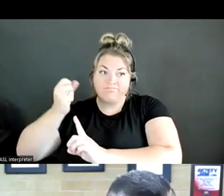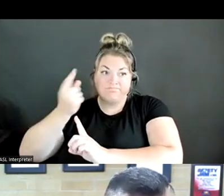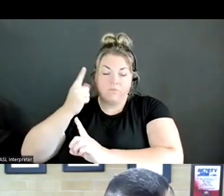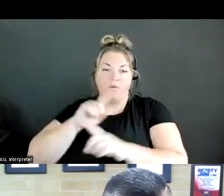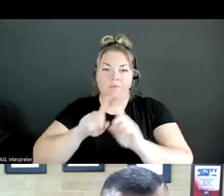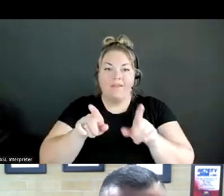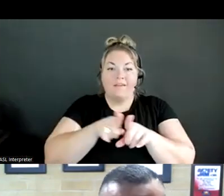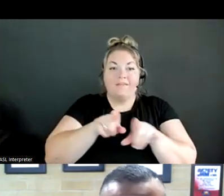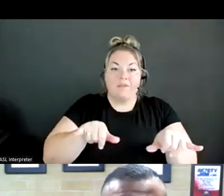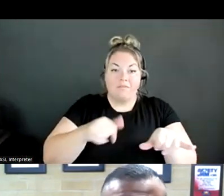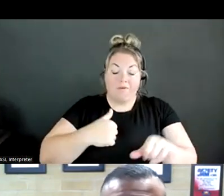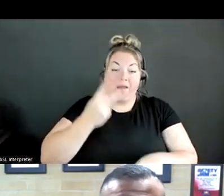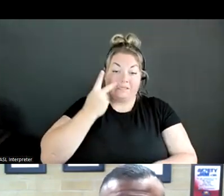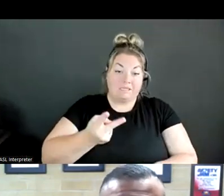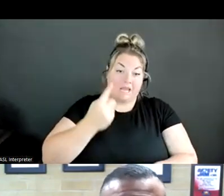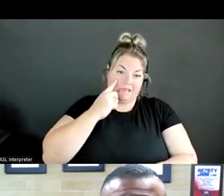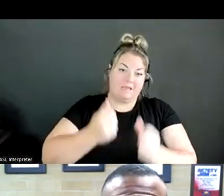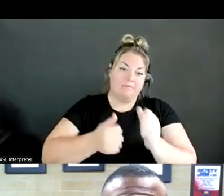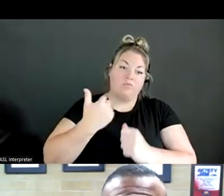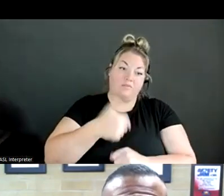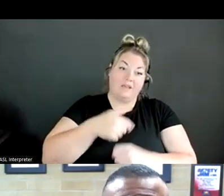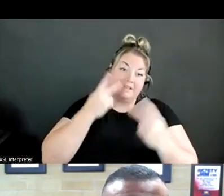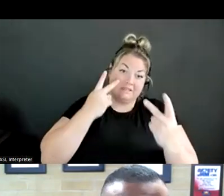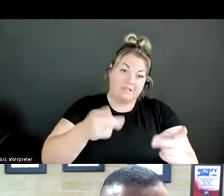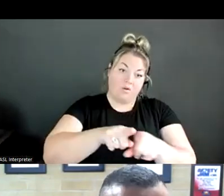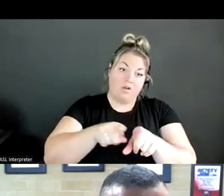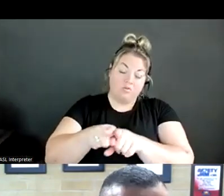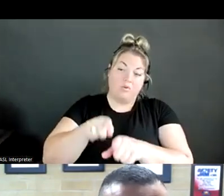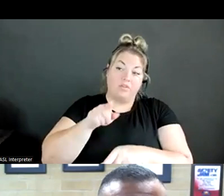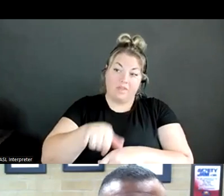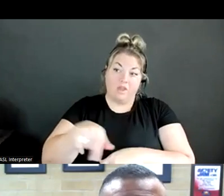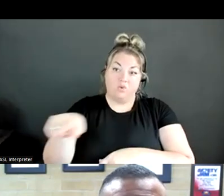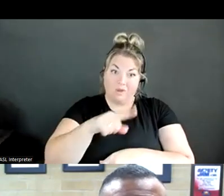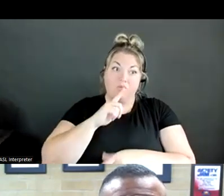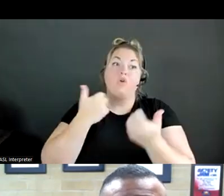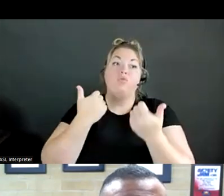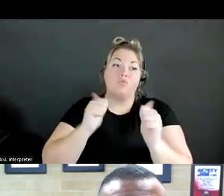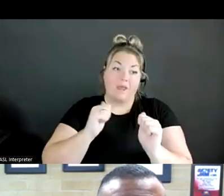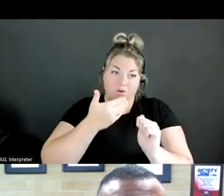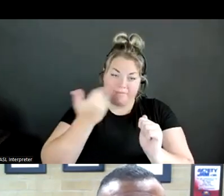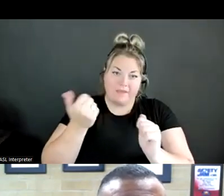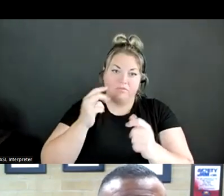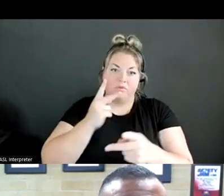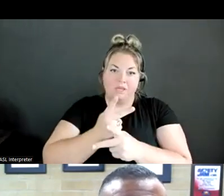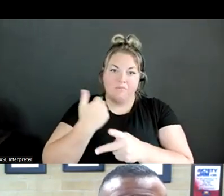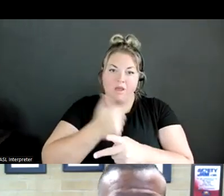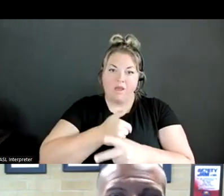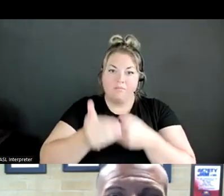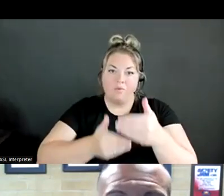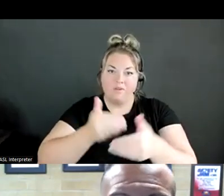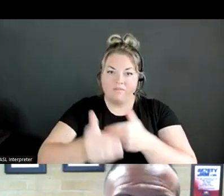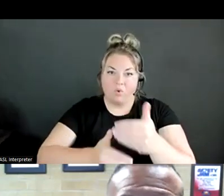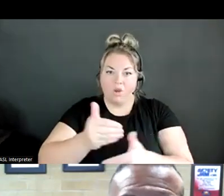do see, and I think most of us do also see that you all are trying your best to keep us moving forward.